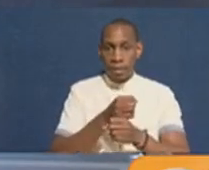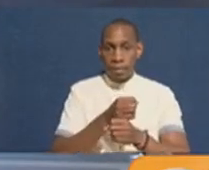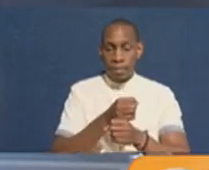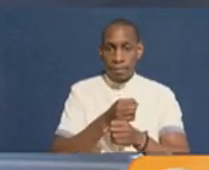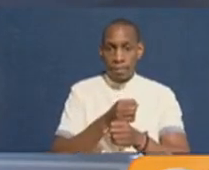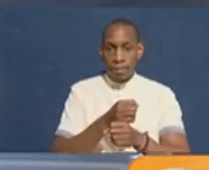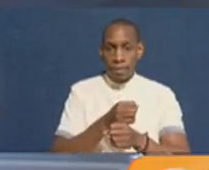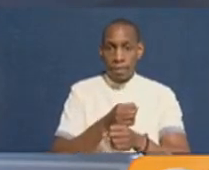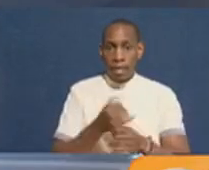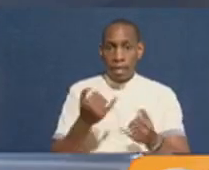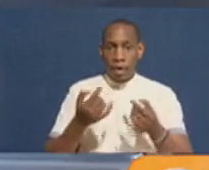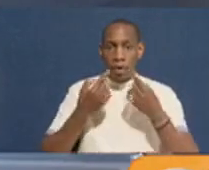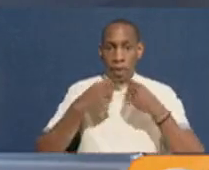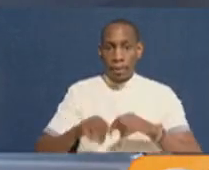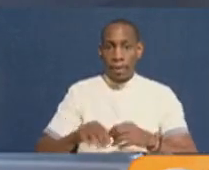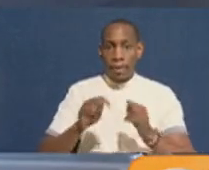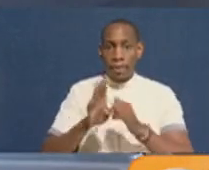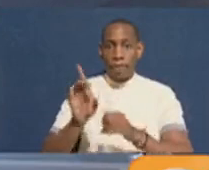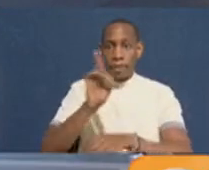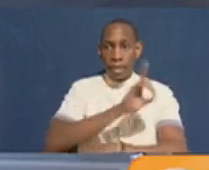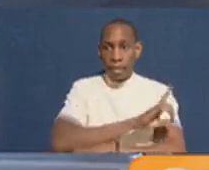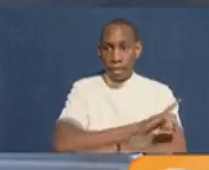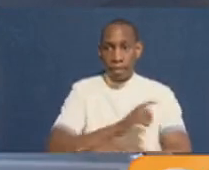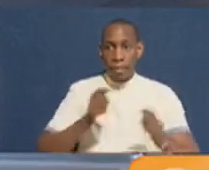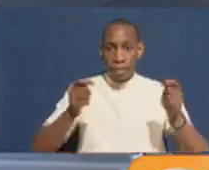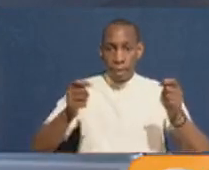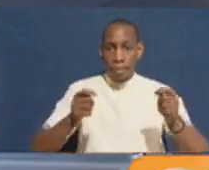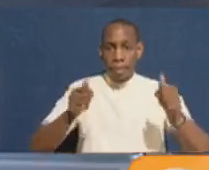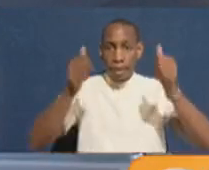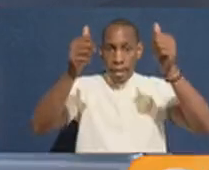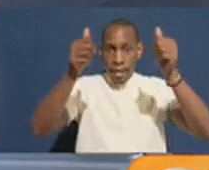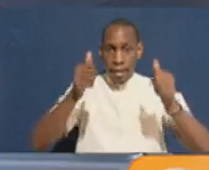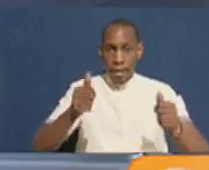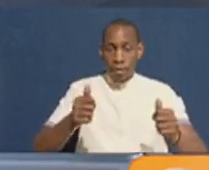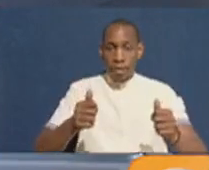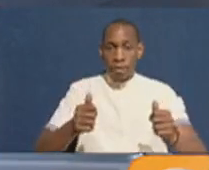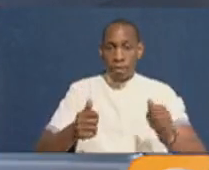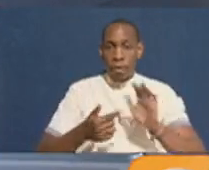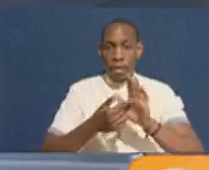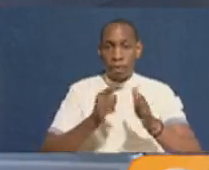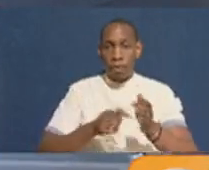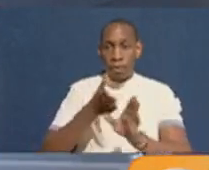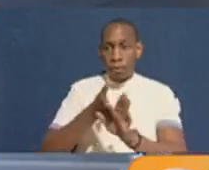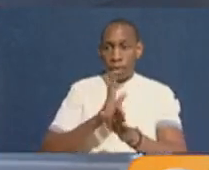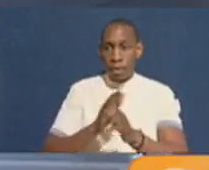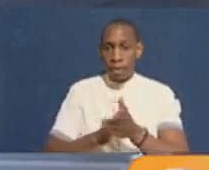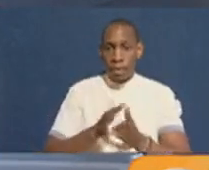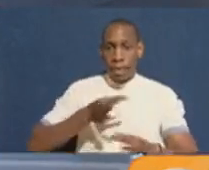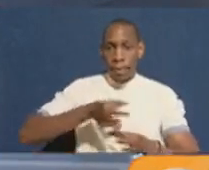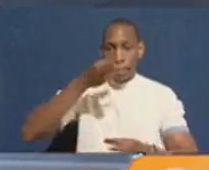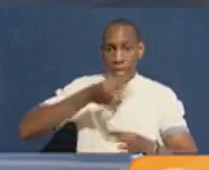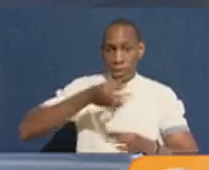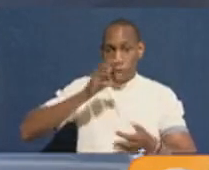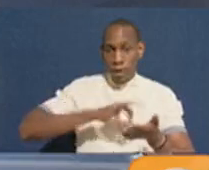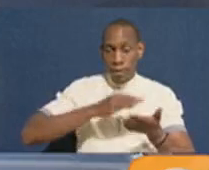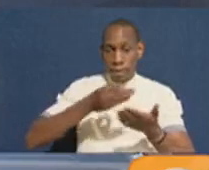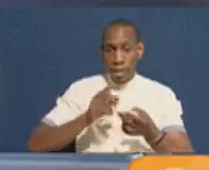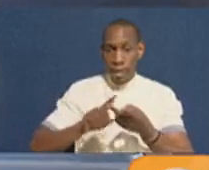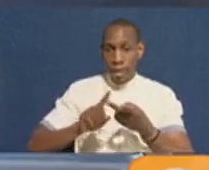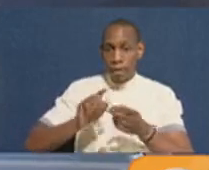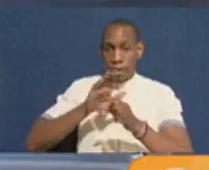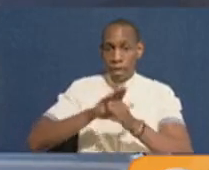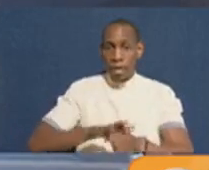KALPA, have issued a 14-day strike notice citing withdrawal of the Provident Fund, harassment